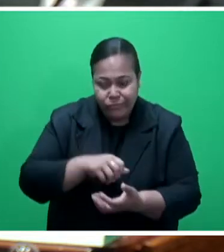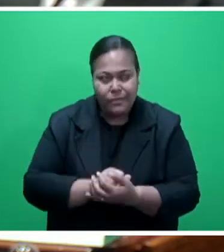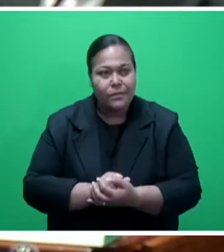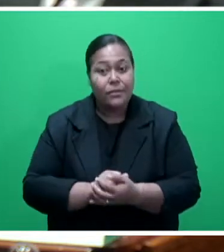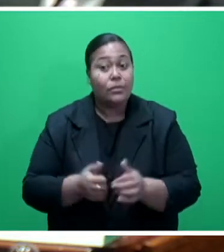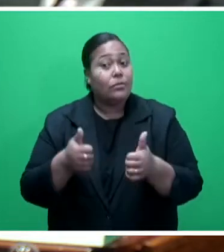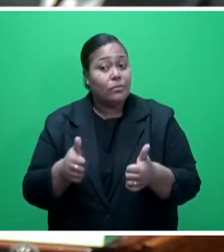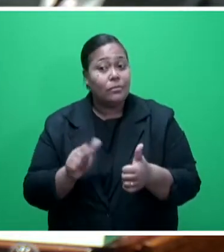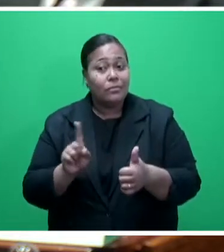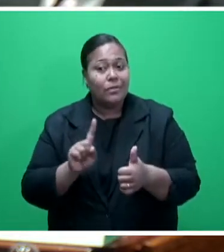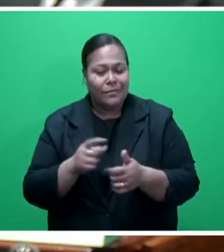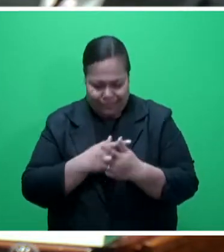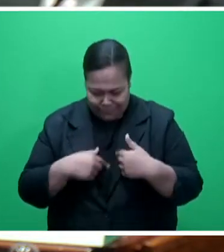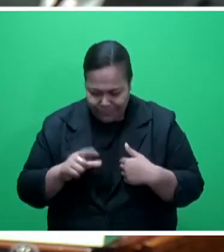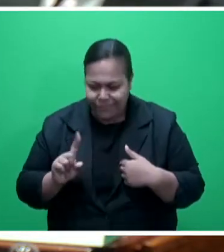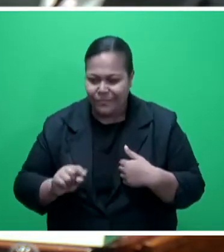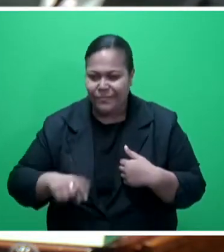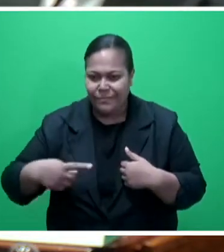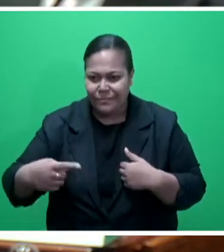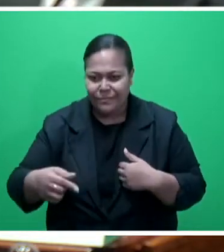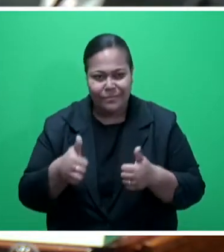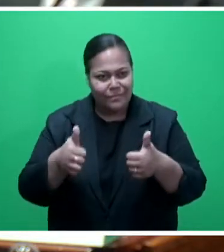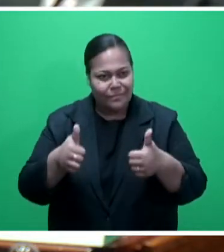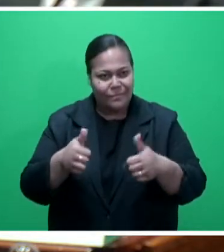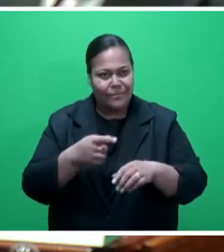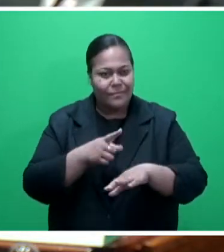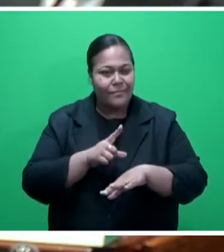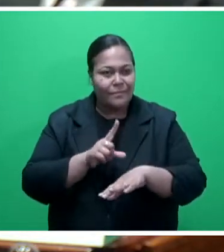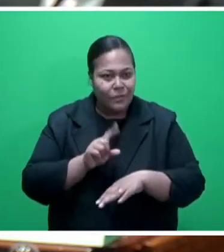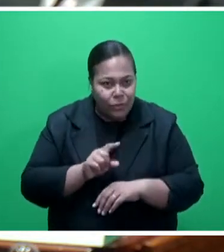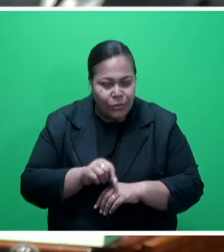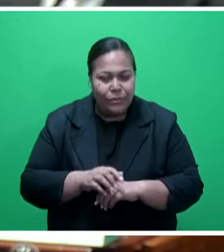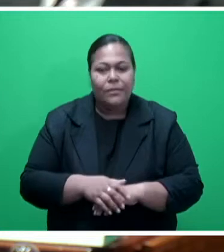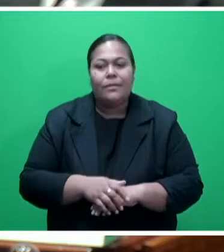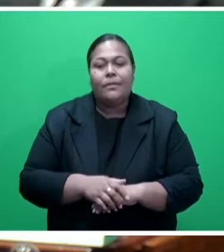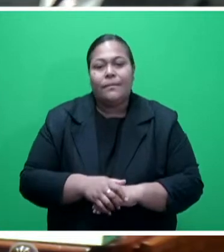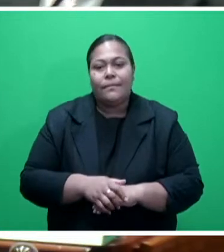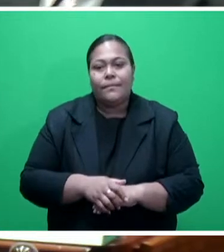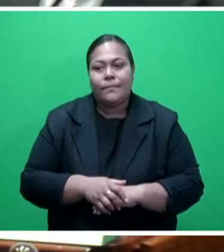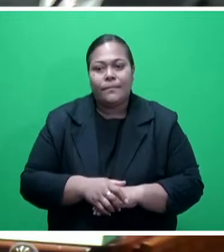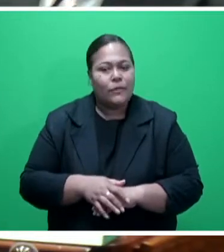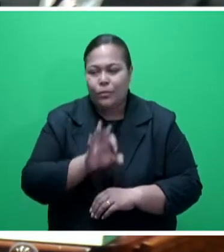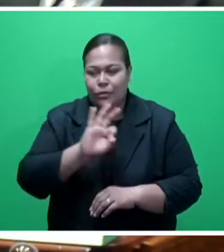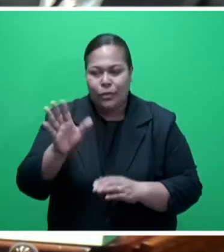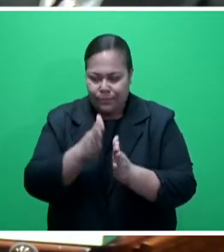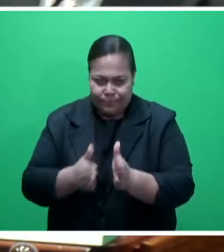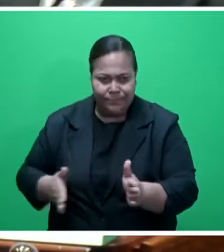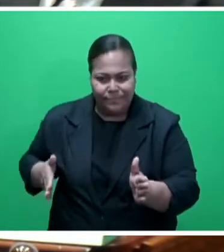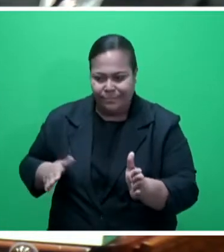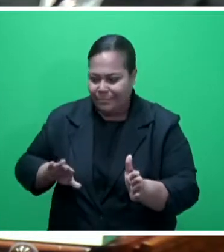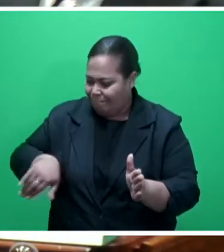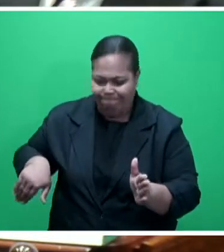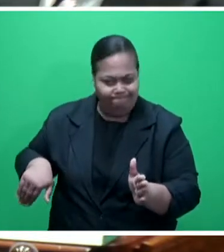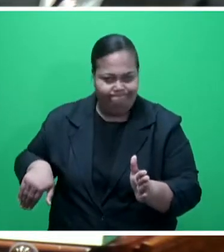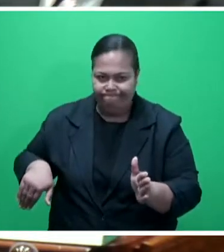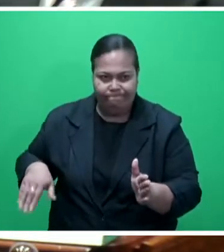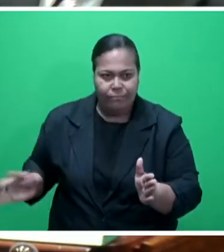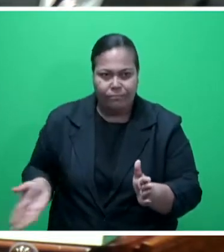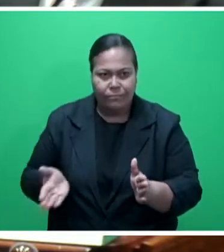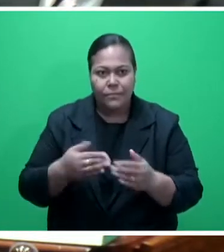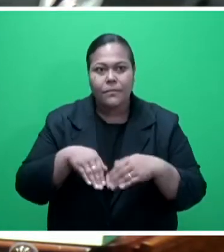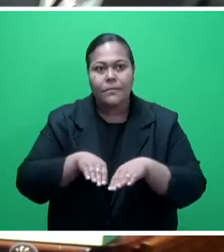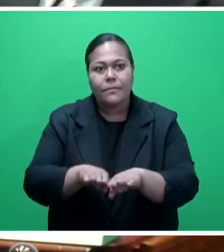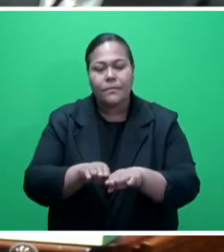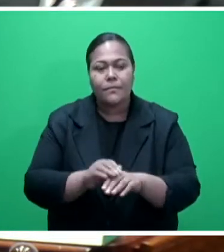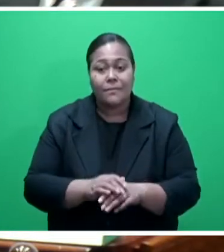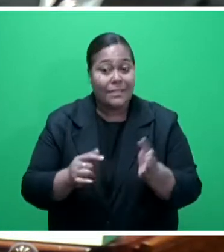will do more and we will not leave anyone behind. Mr. Speaker, sir, Tropical Cyclone Harold struck